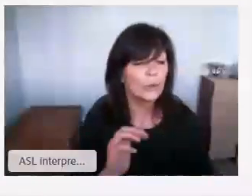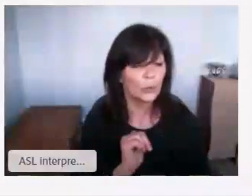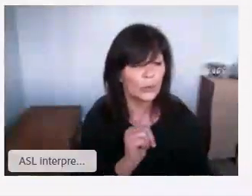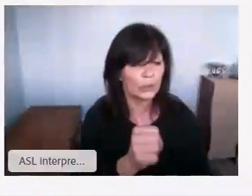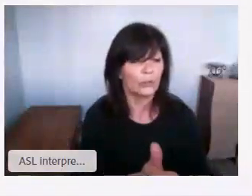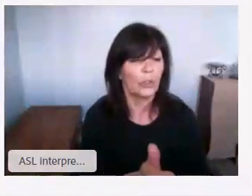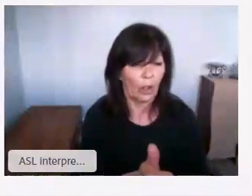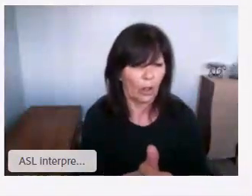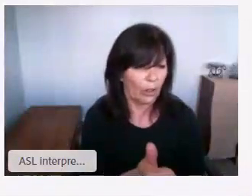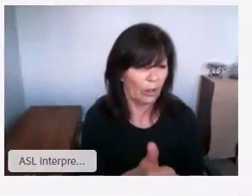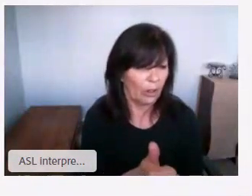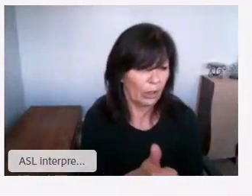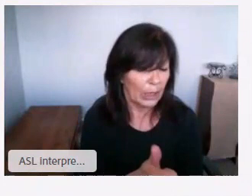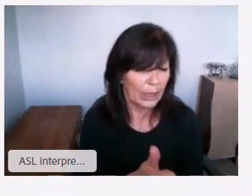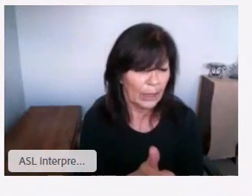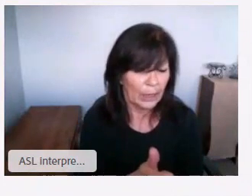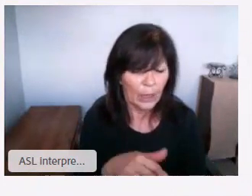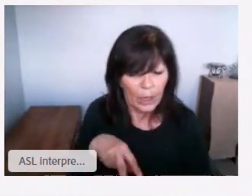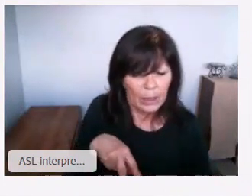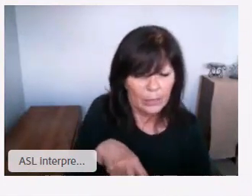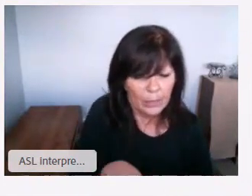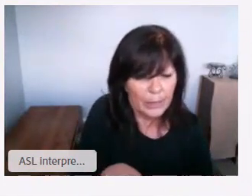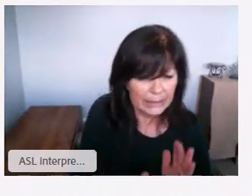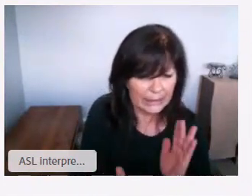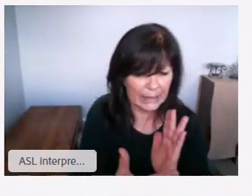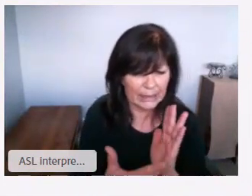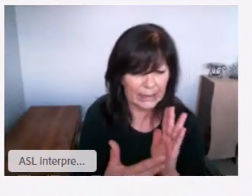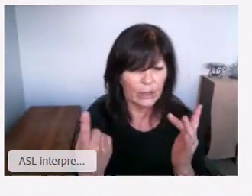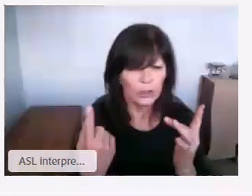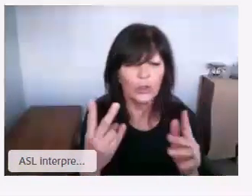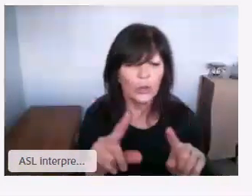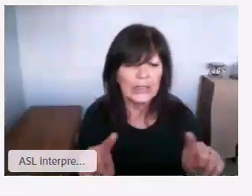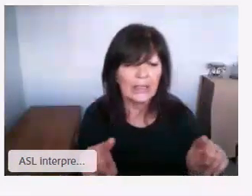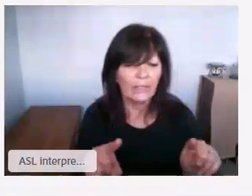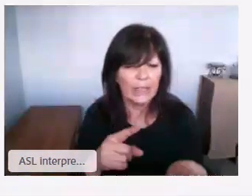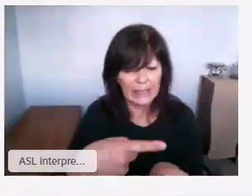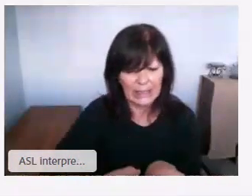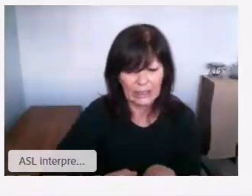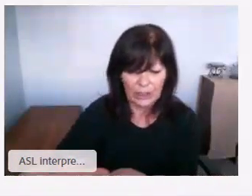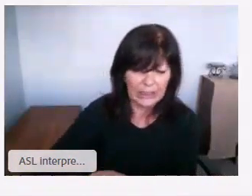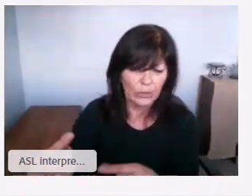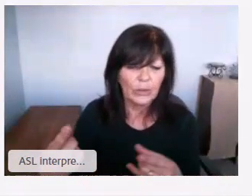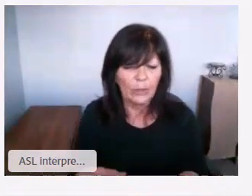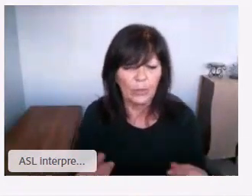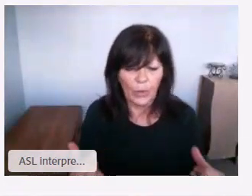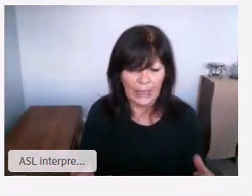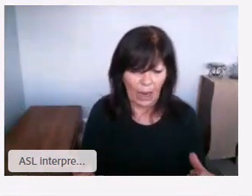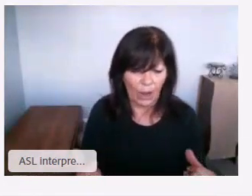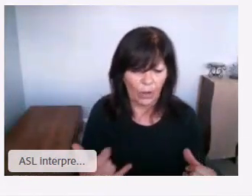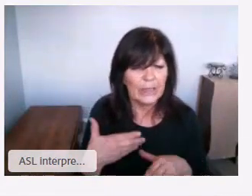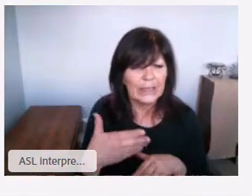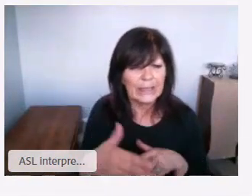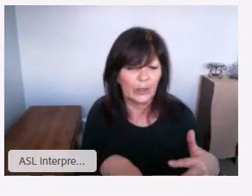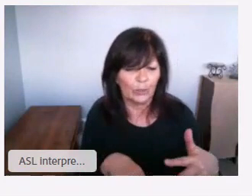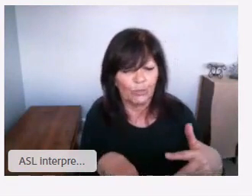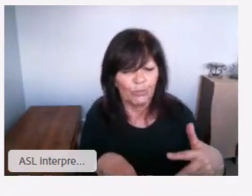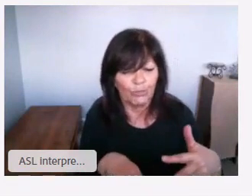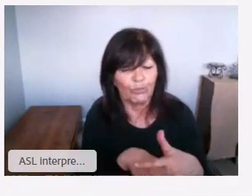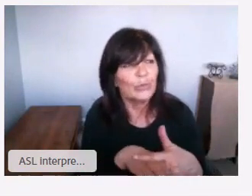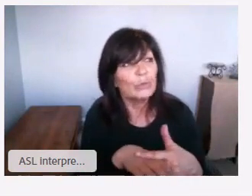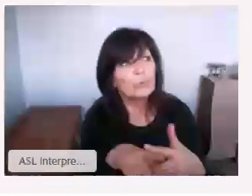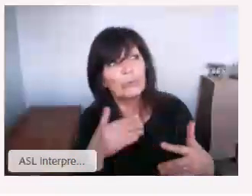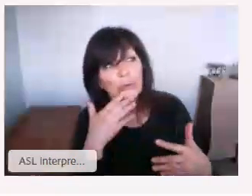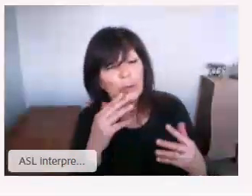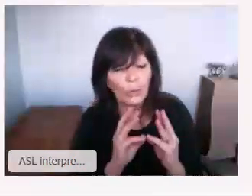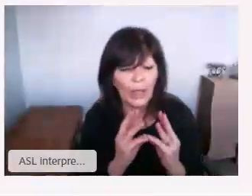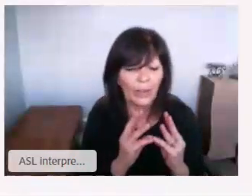these different pedestrian safety technologies at two different intersections within the deployment zone, which is occurring right now that we have a nice break in some decent weather, even though it is